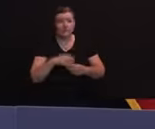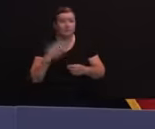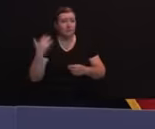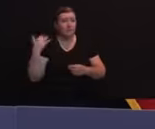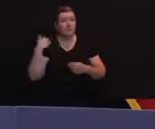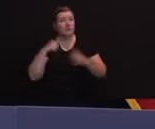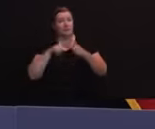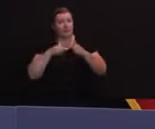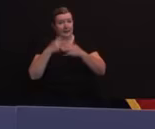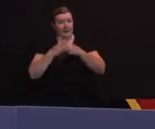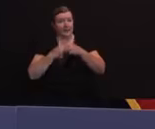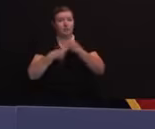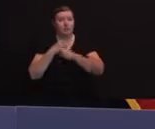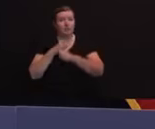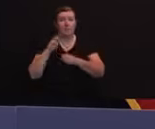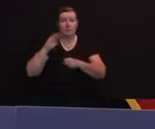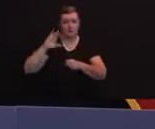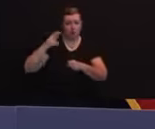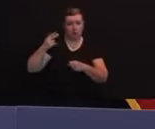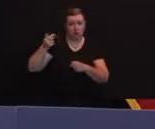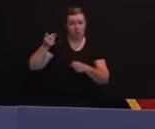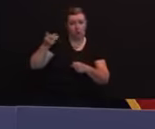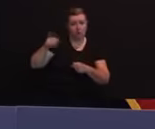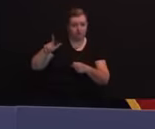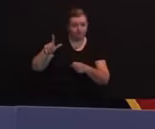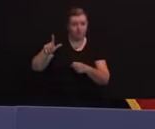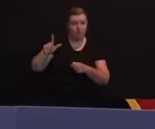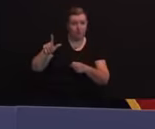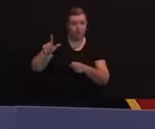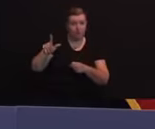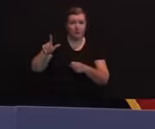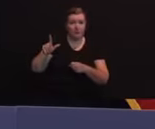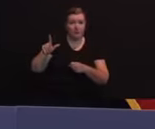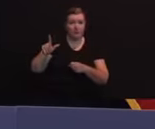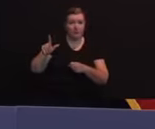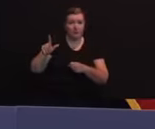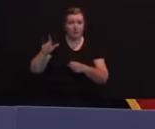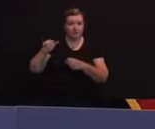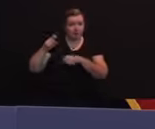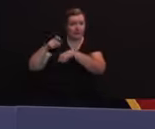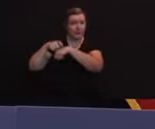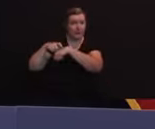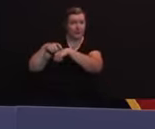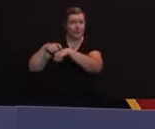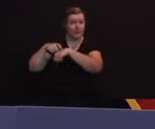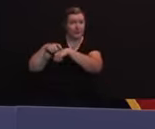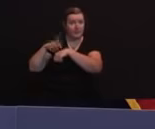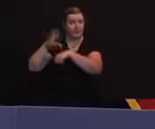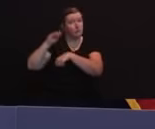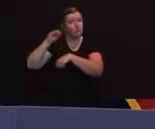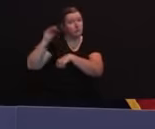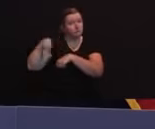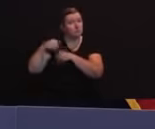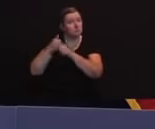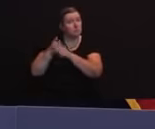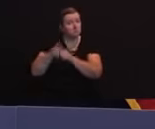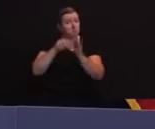year. And it turned out that 50% was the actual. If we go back to